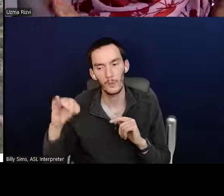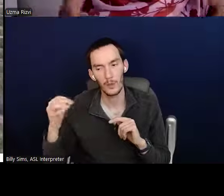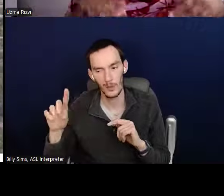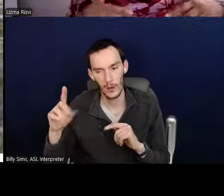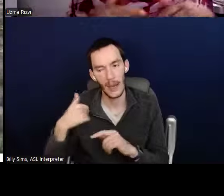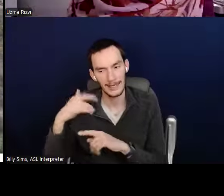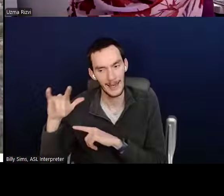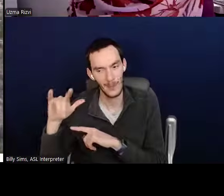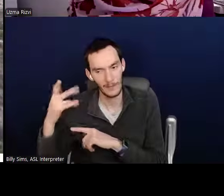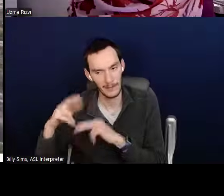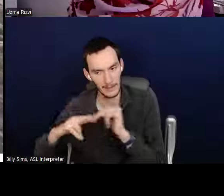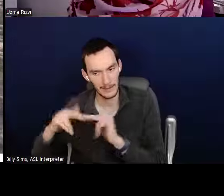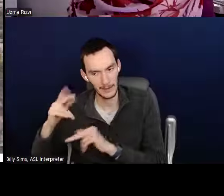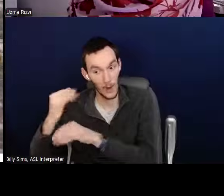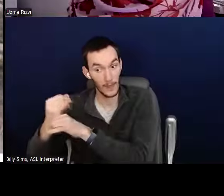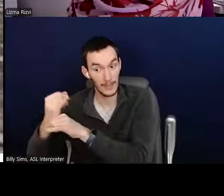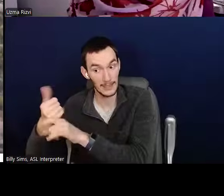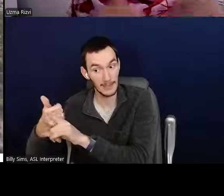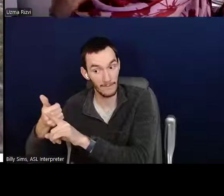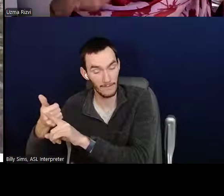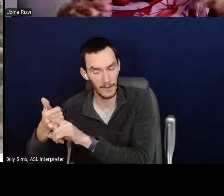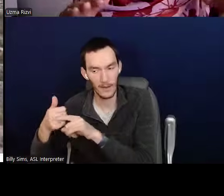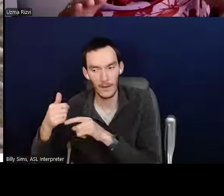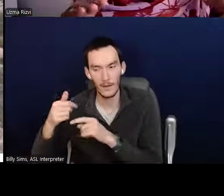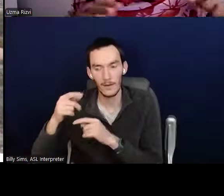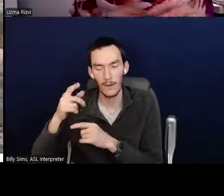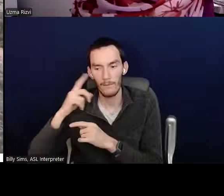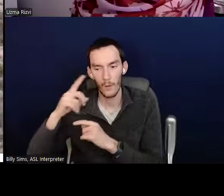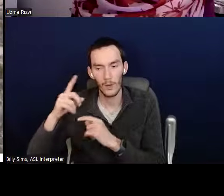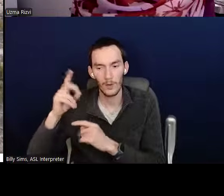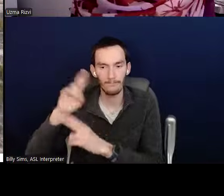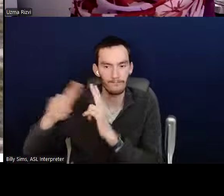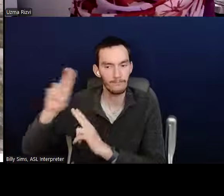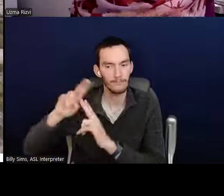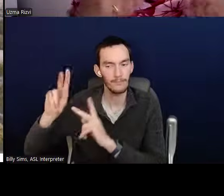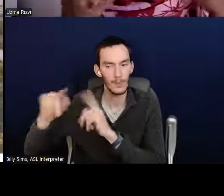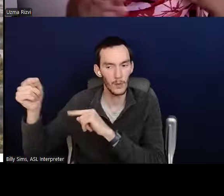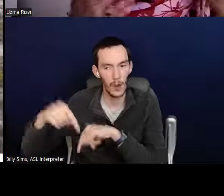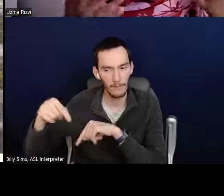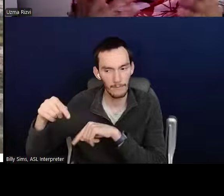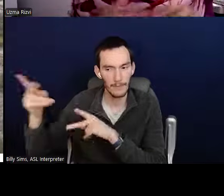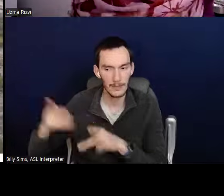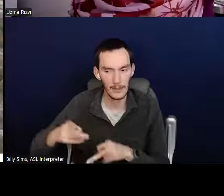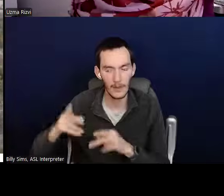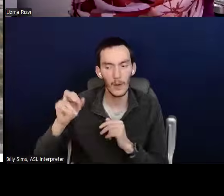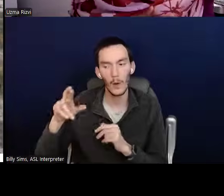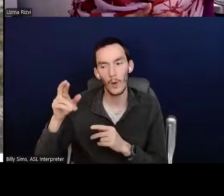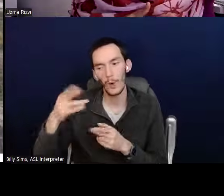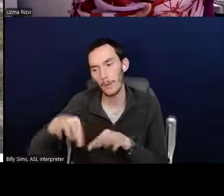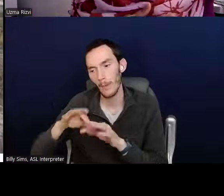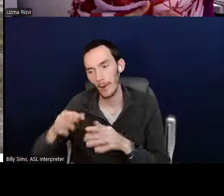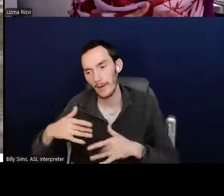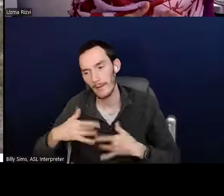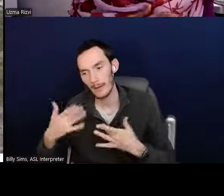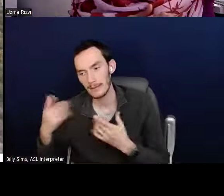built on the site itself so that dignitaries could come and visit, or when there are kind of important events. Although now I